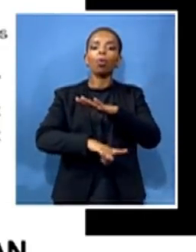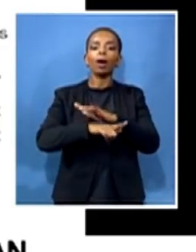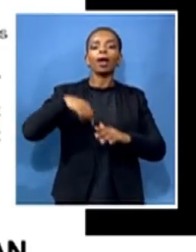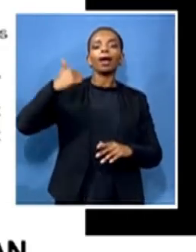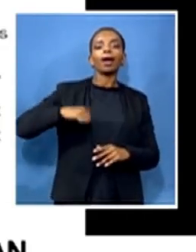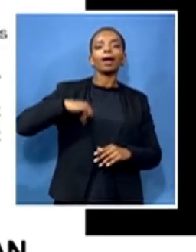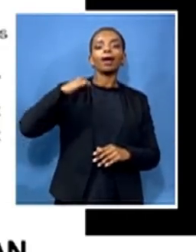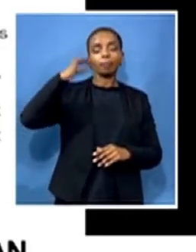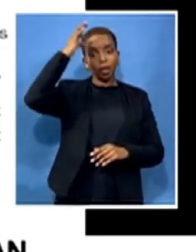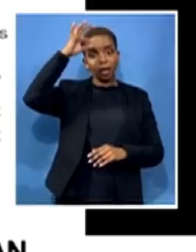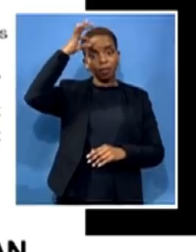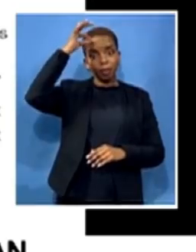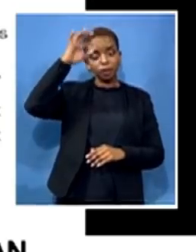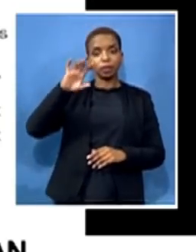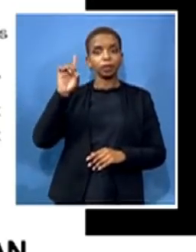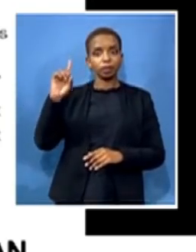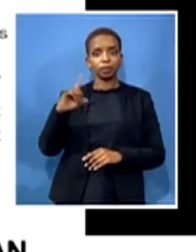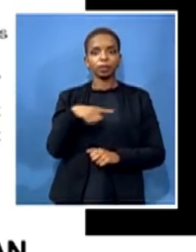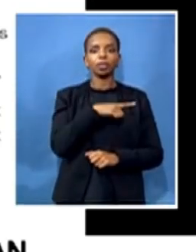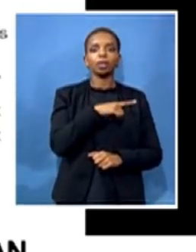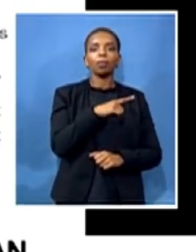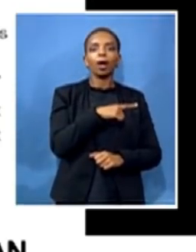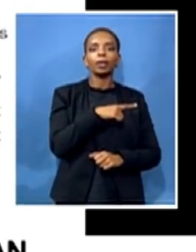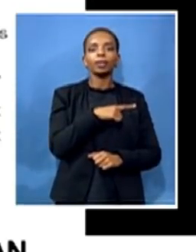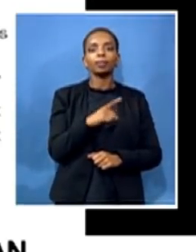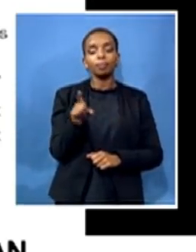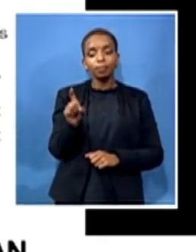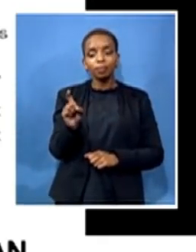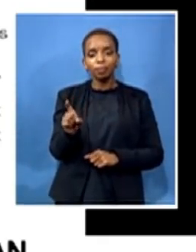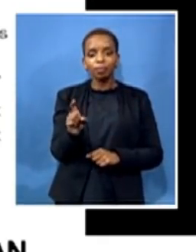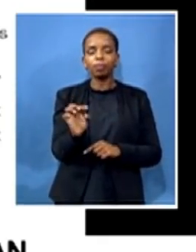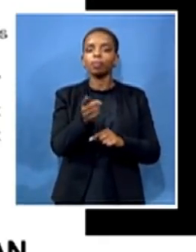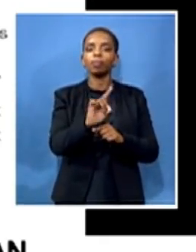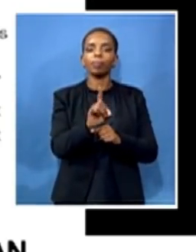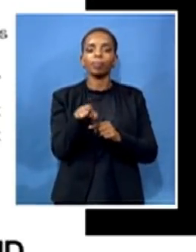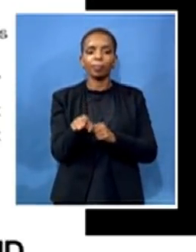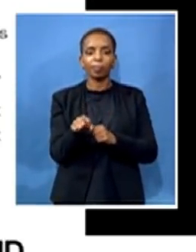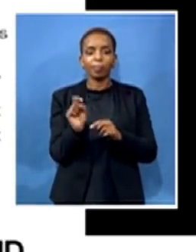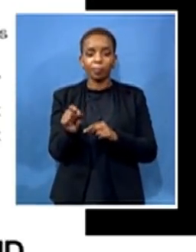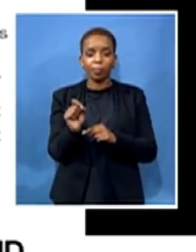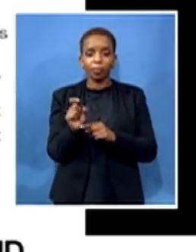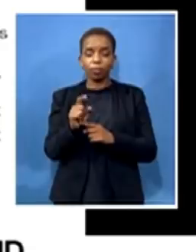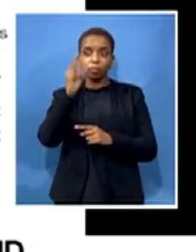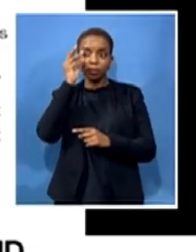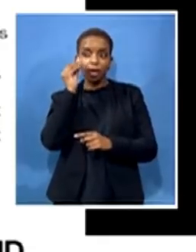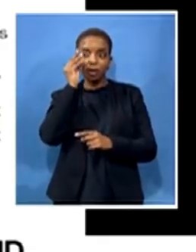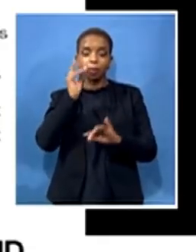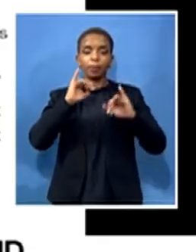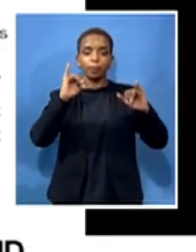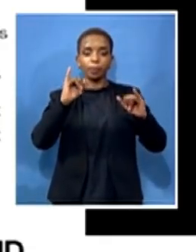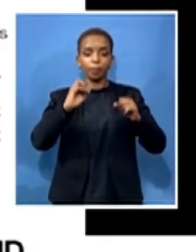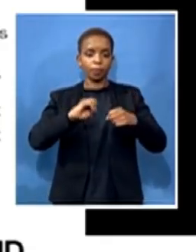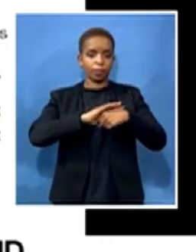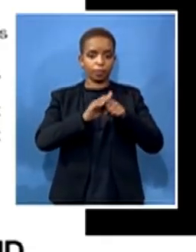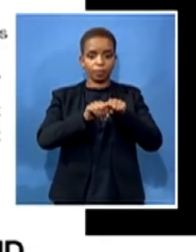government is at the cold face of this pandemic, and so everything has to